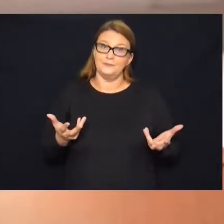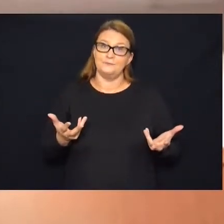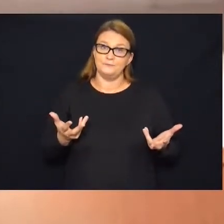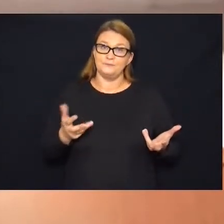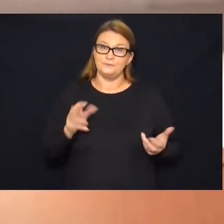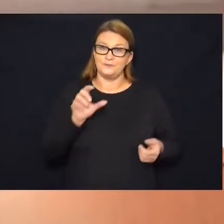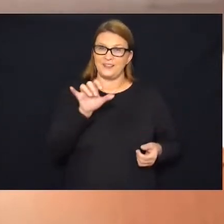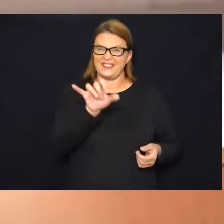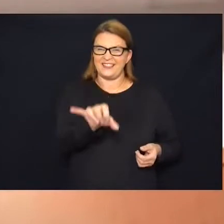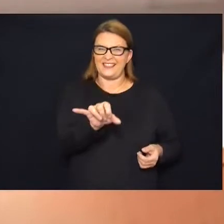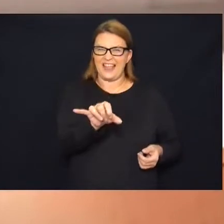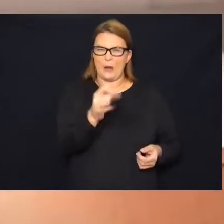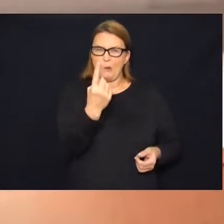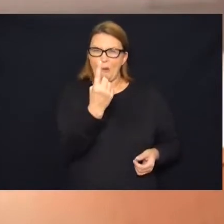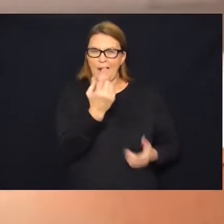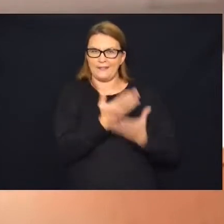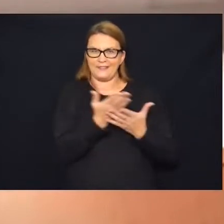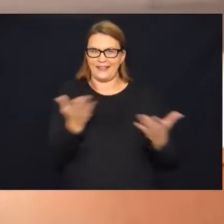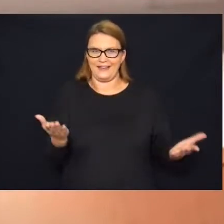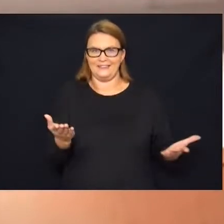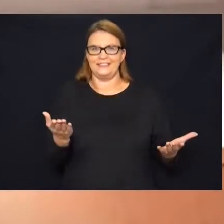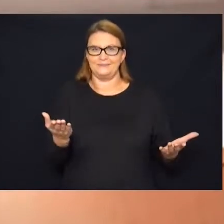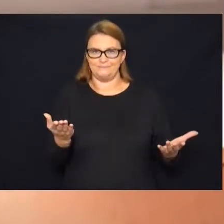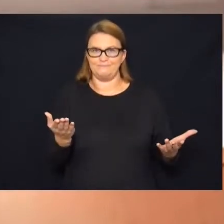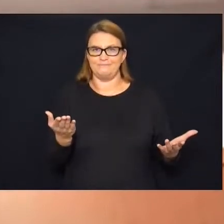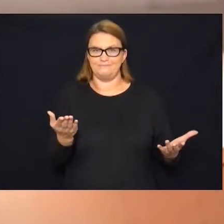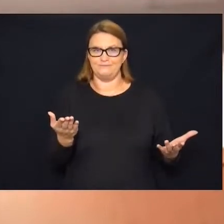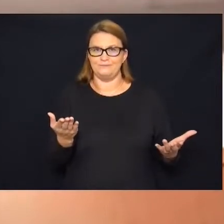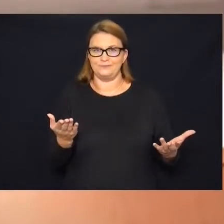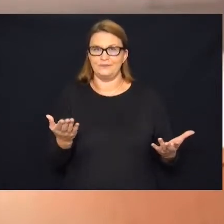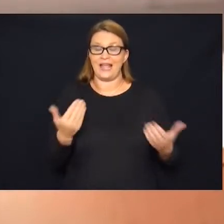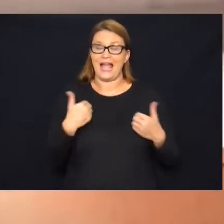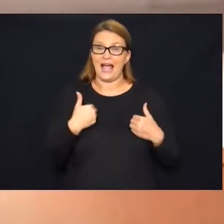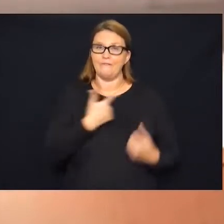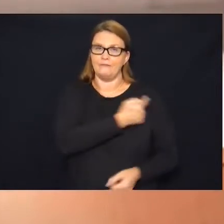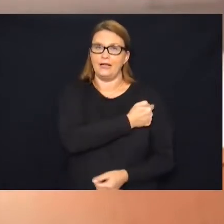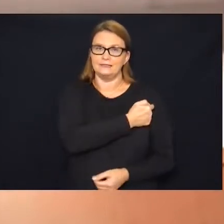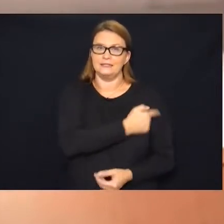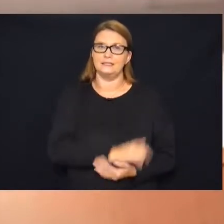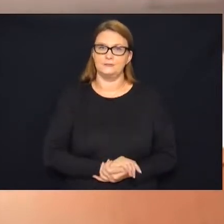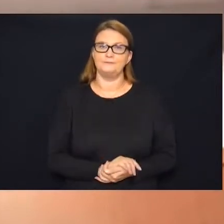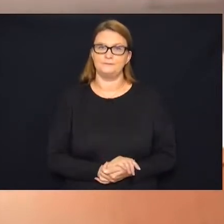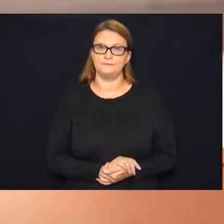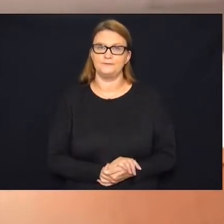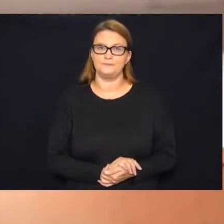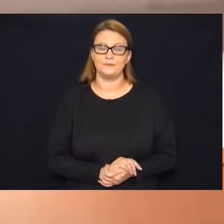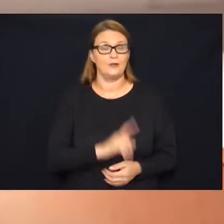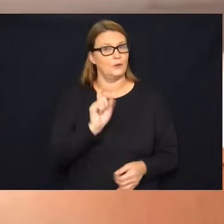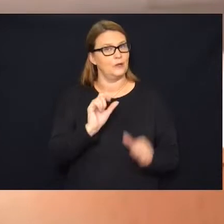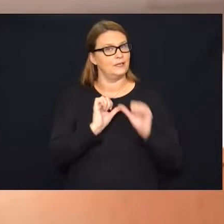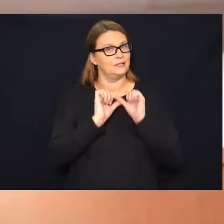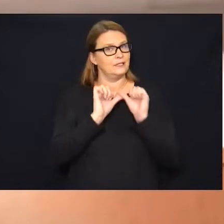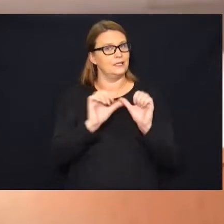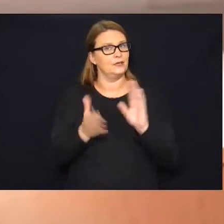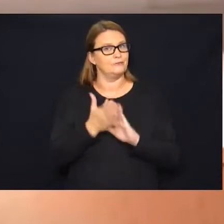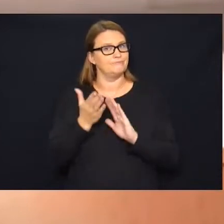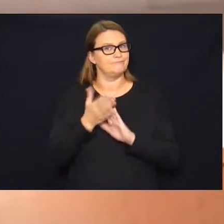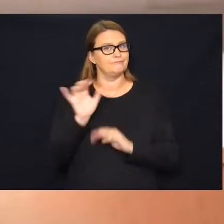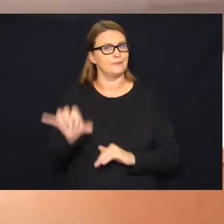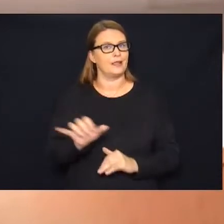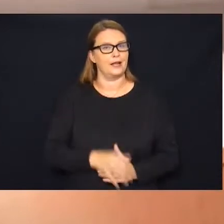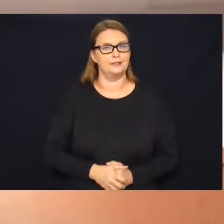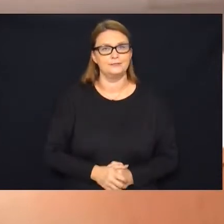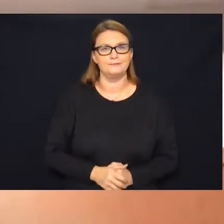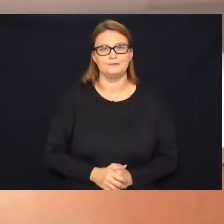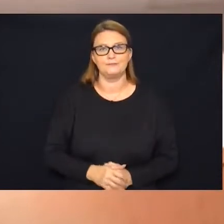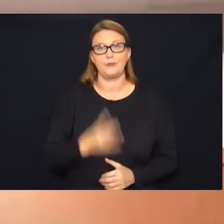that preventative piece, that preventative treatment, which is vaccinations, and we need to continue to ramp up